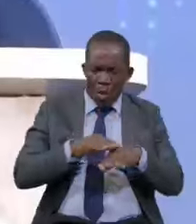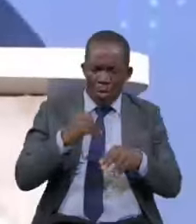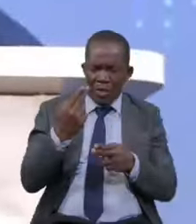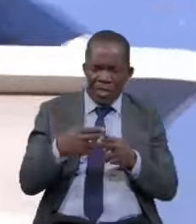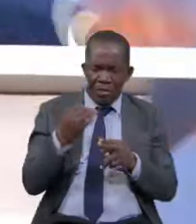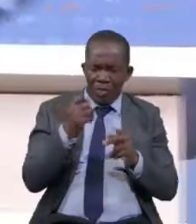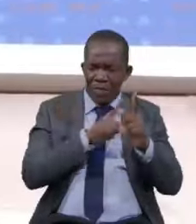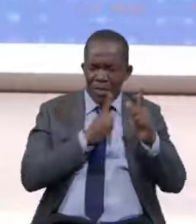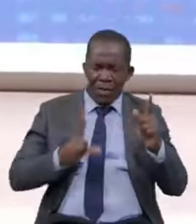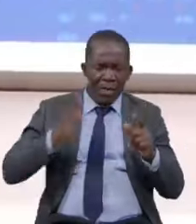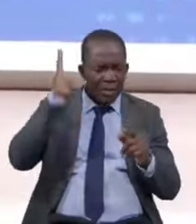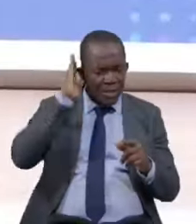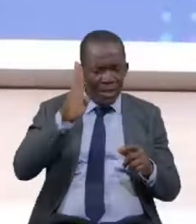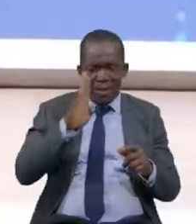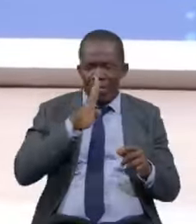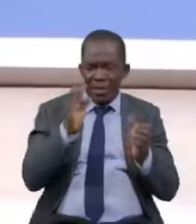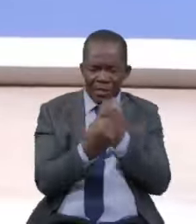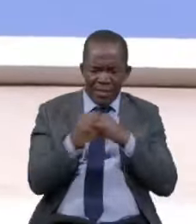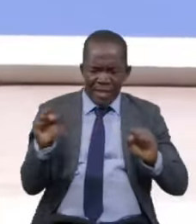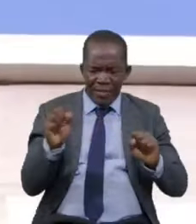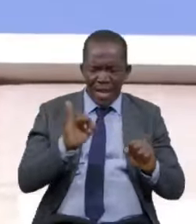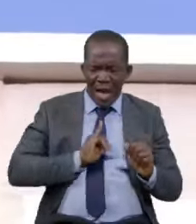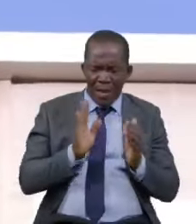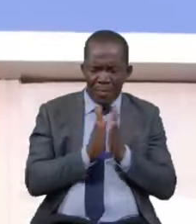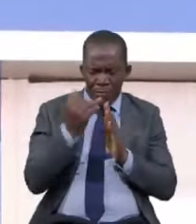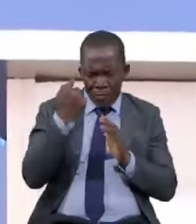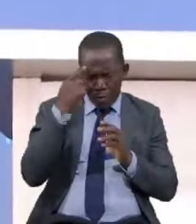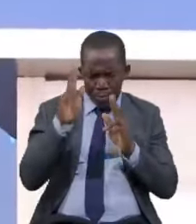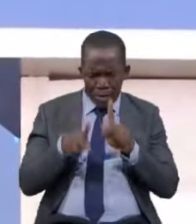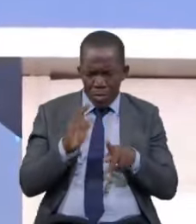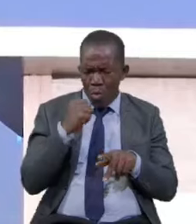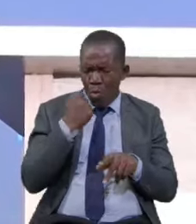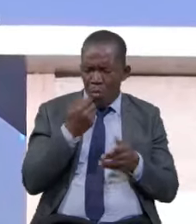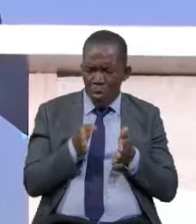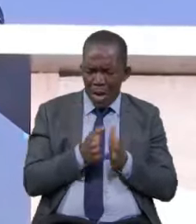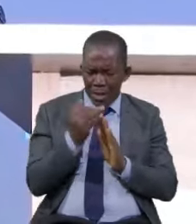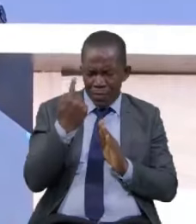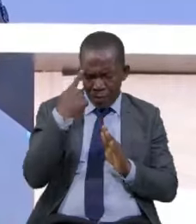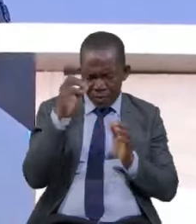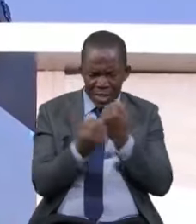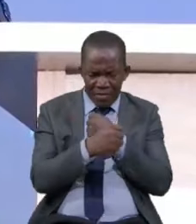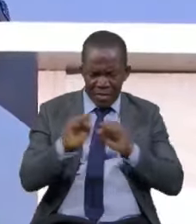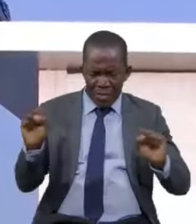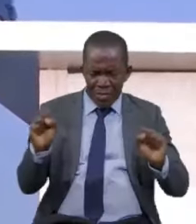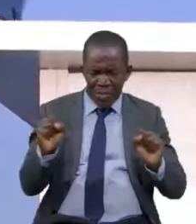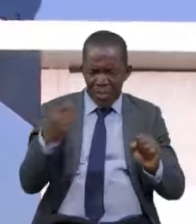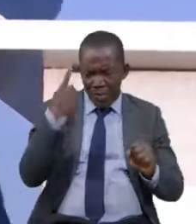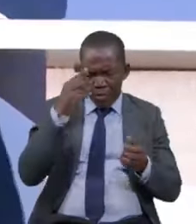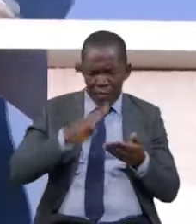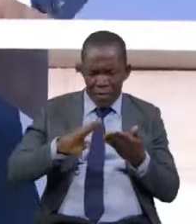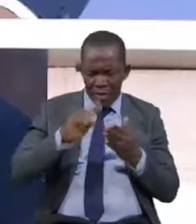pray for those who have asked for salvation, for forgiveness, for freedom, for